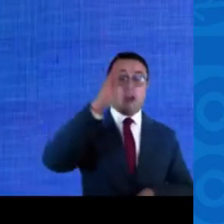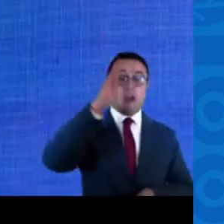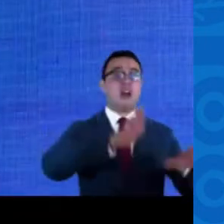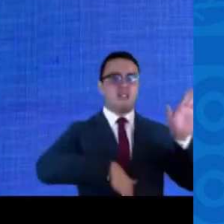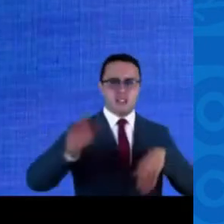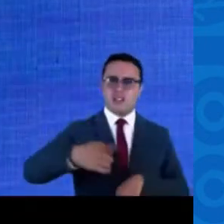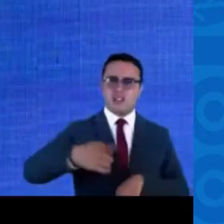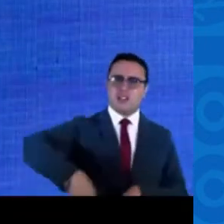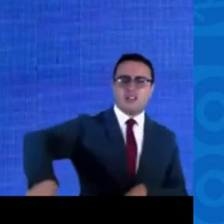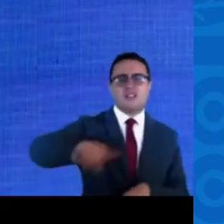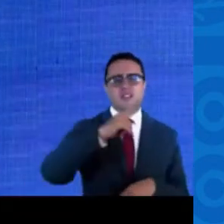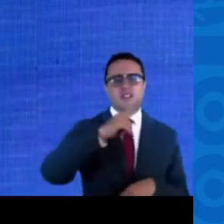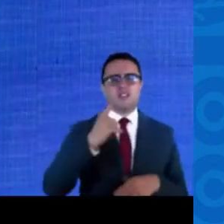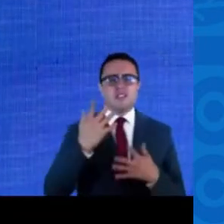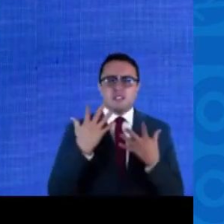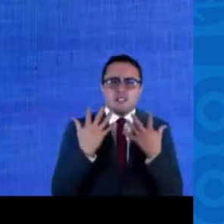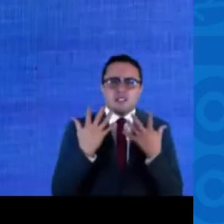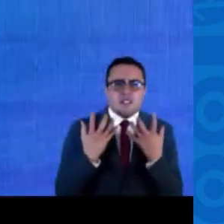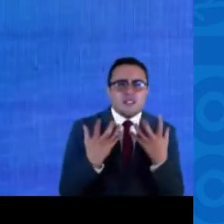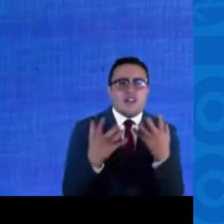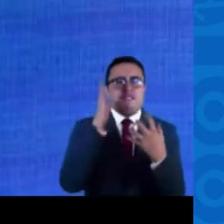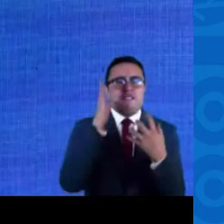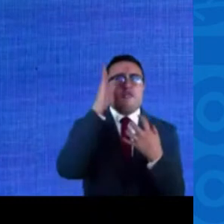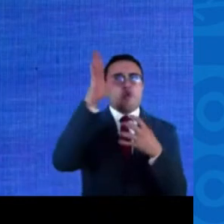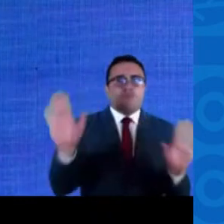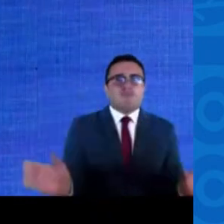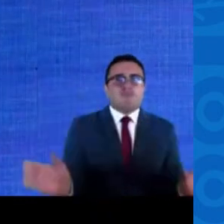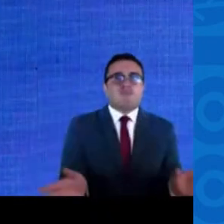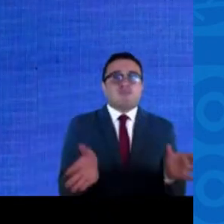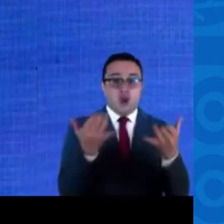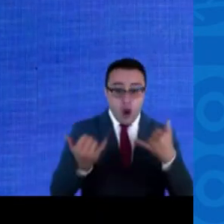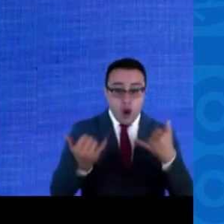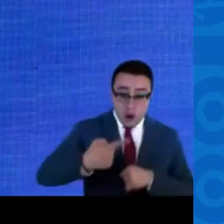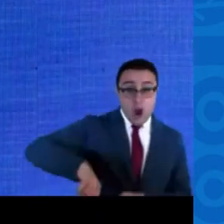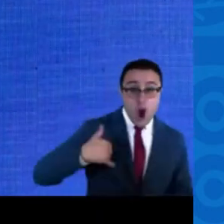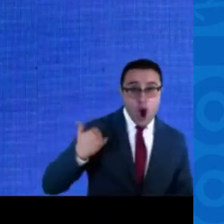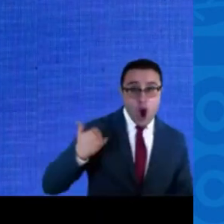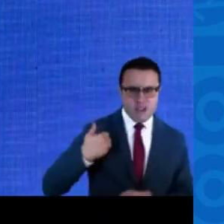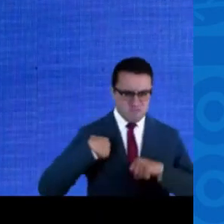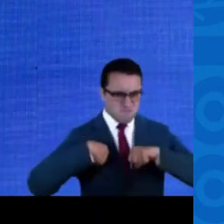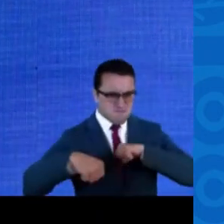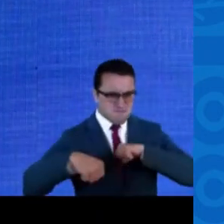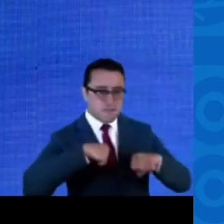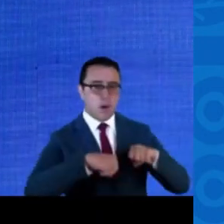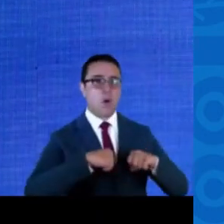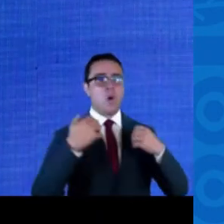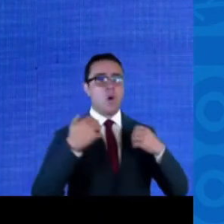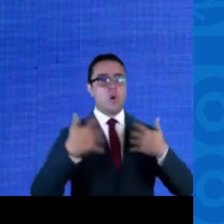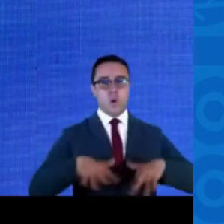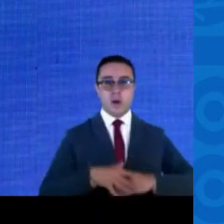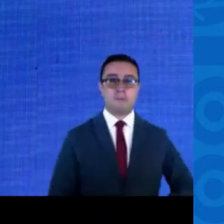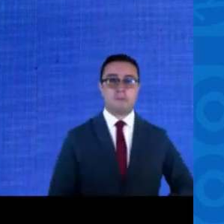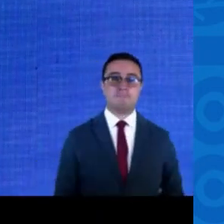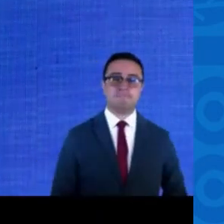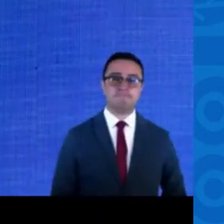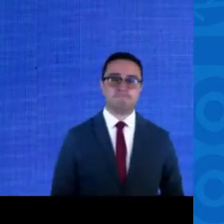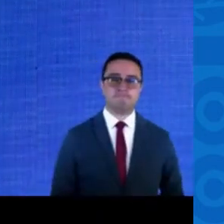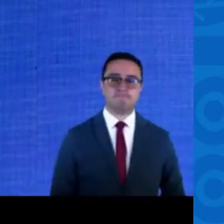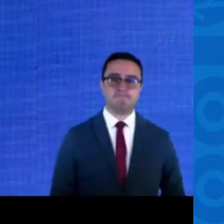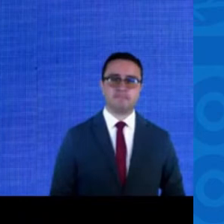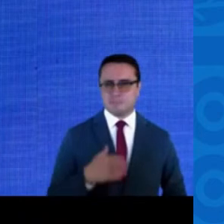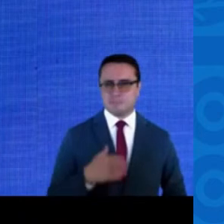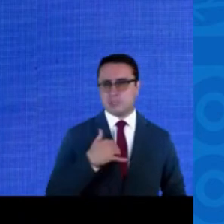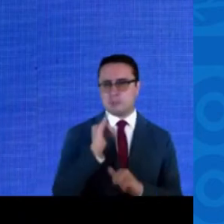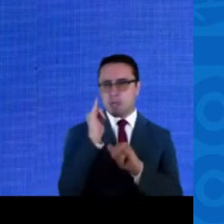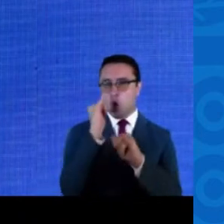of the future that they crave for and that today they are constructing with their hands.